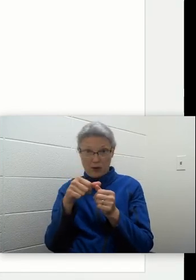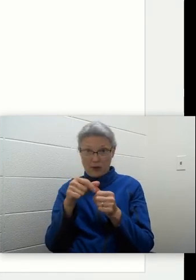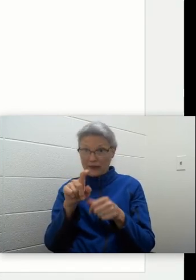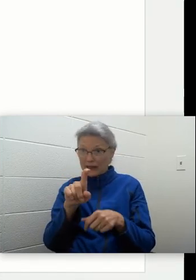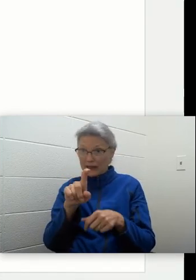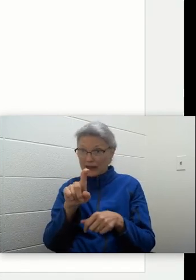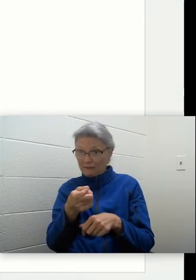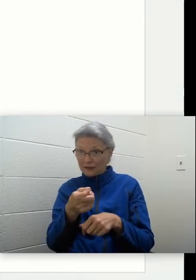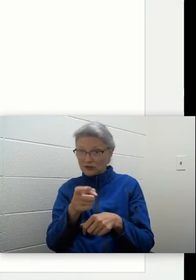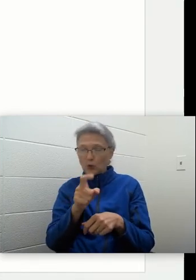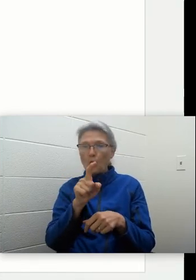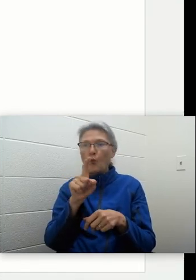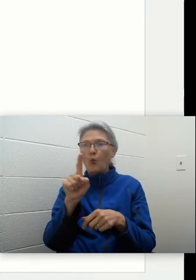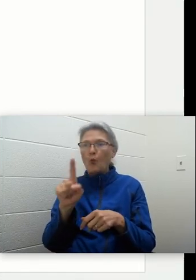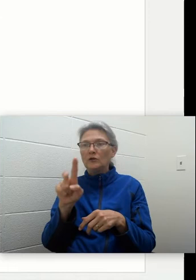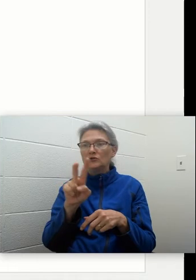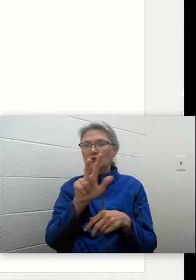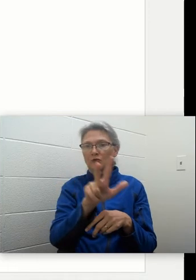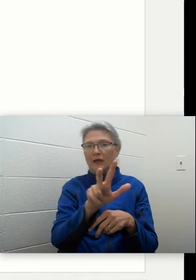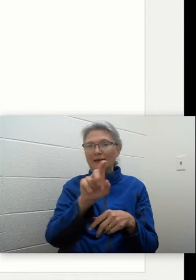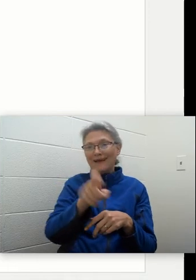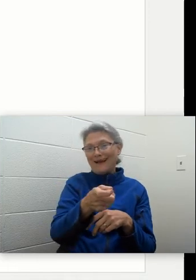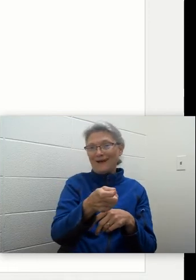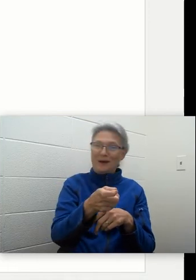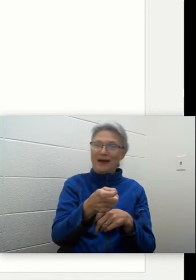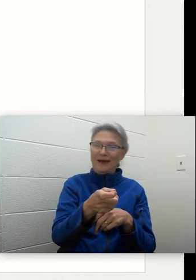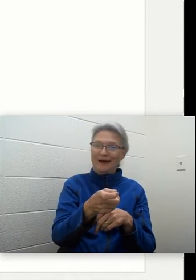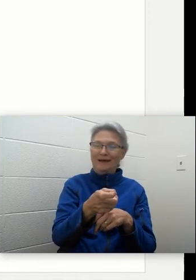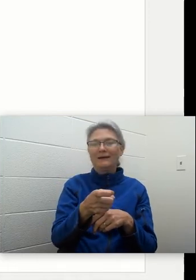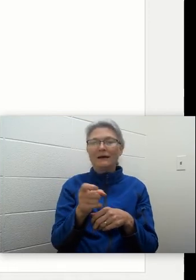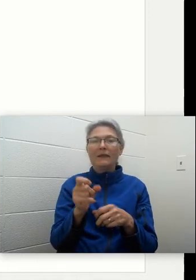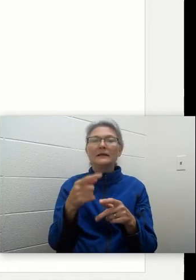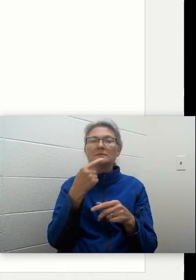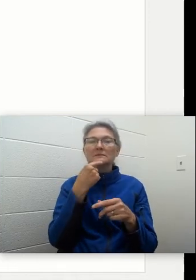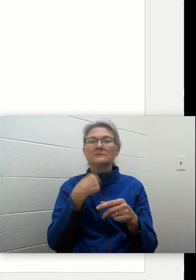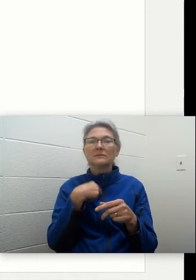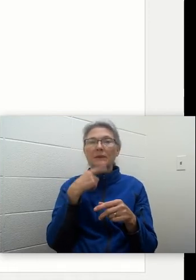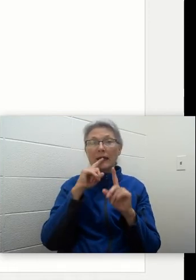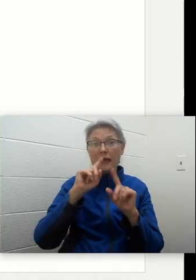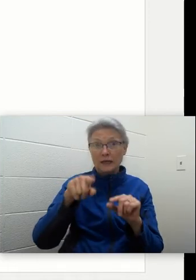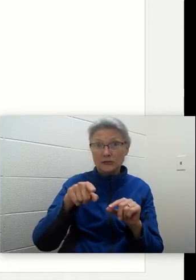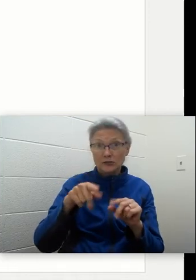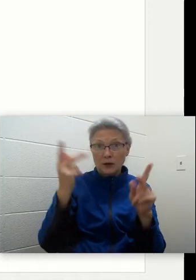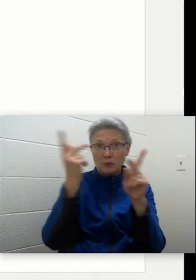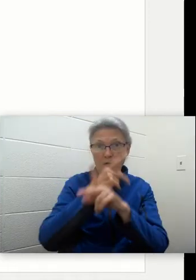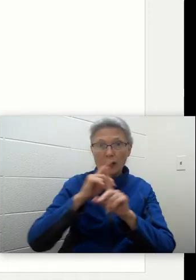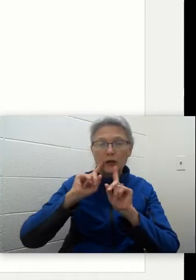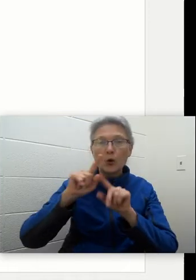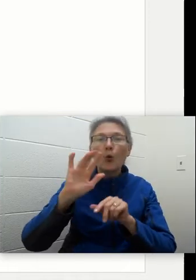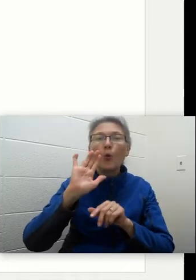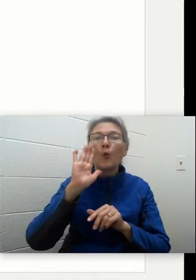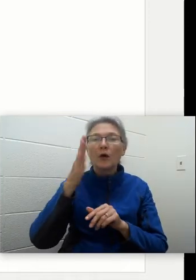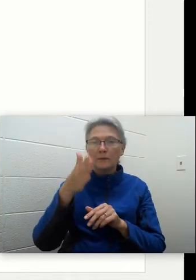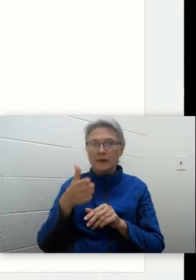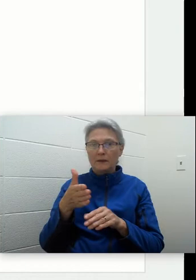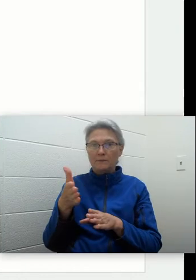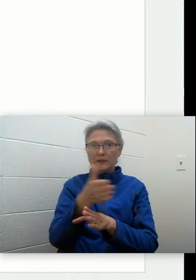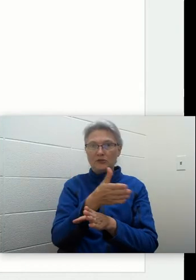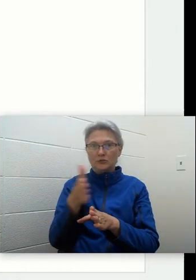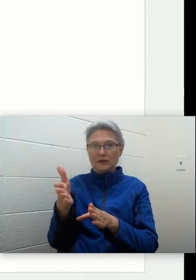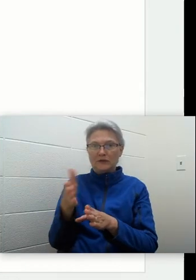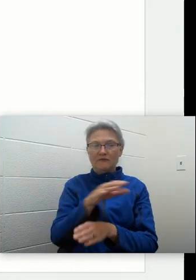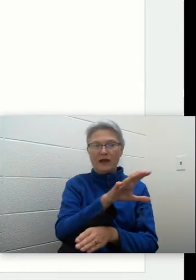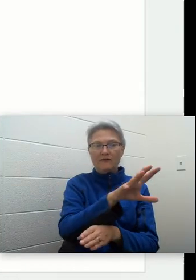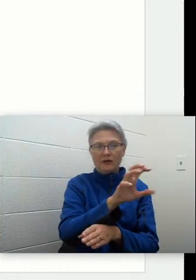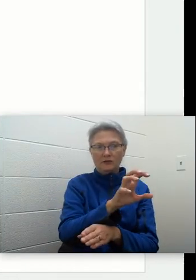It's a 1, 2, 3, and comma. So that tells me that my answer, my product, will be between